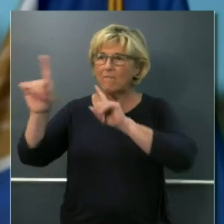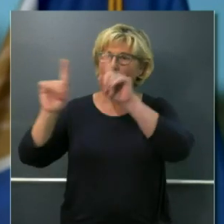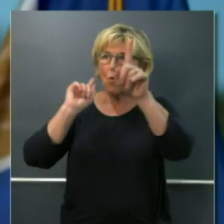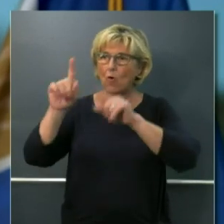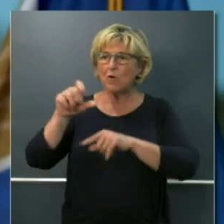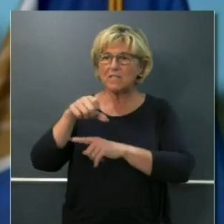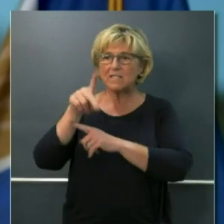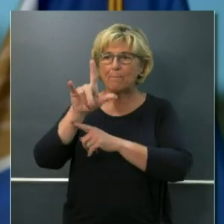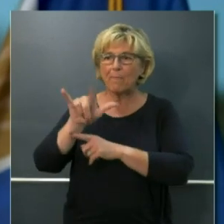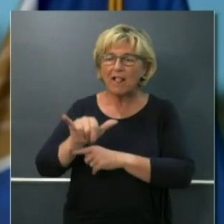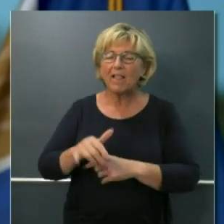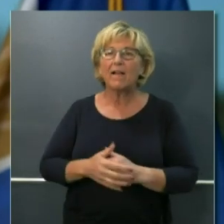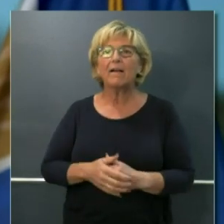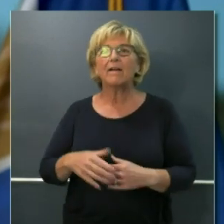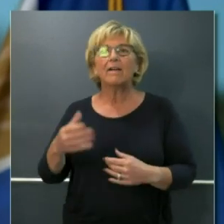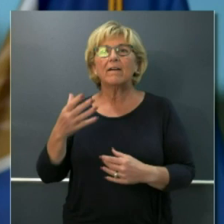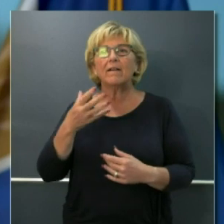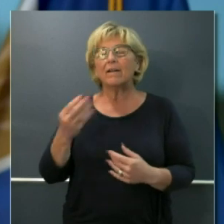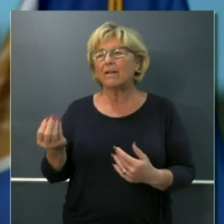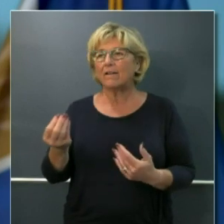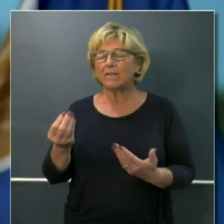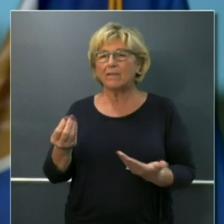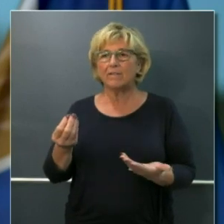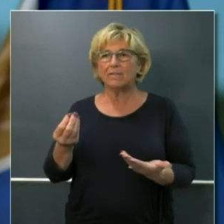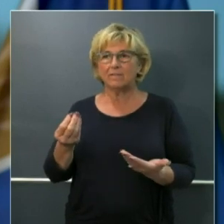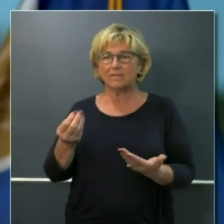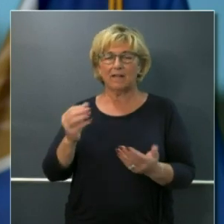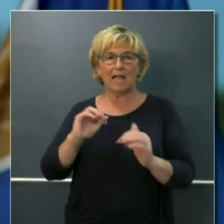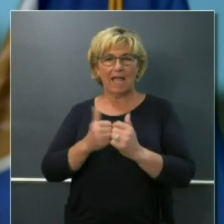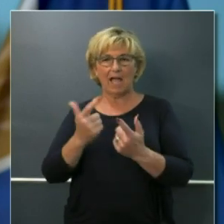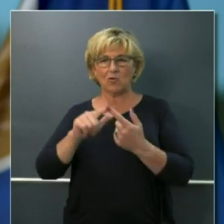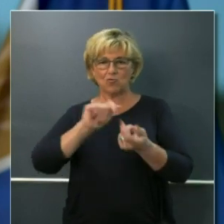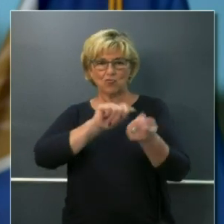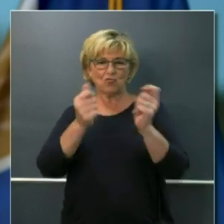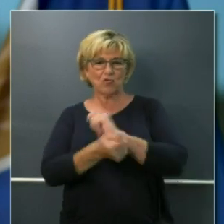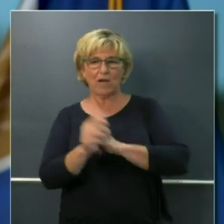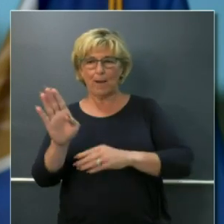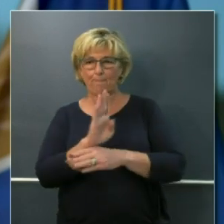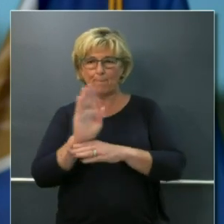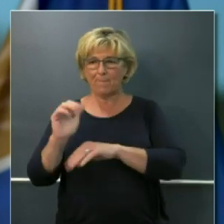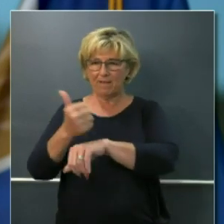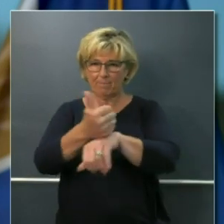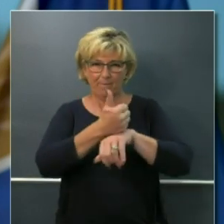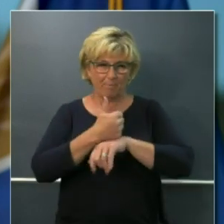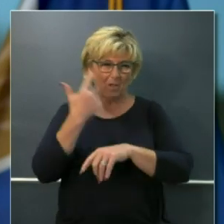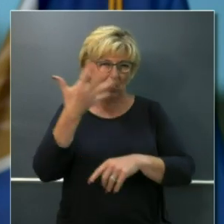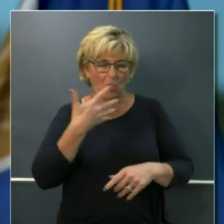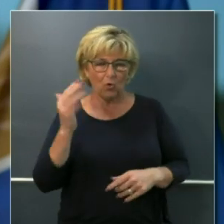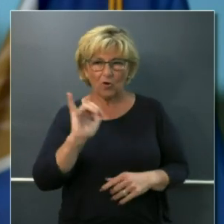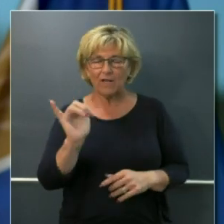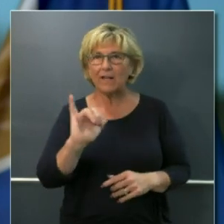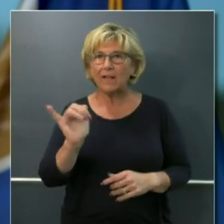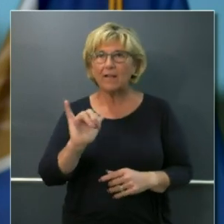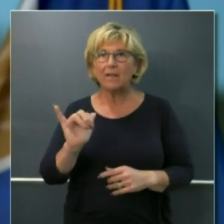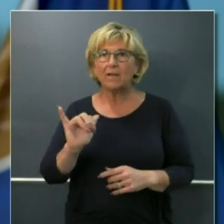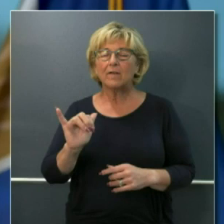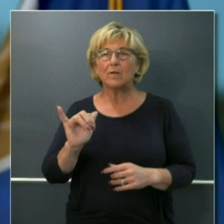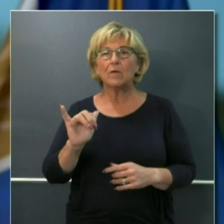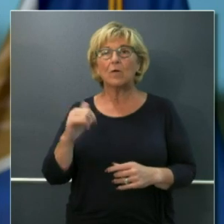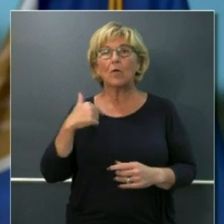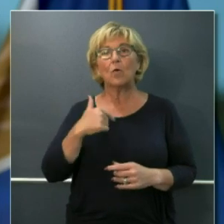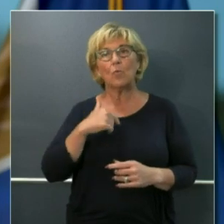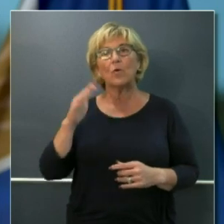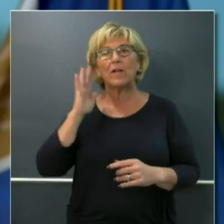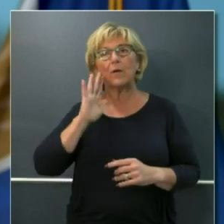to change the physical, environmental conditions in their businesses, and look at the guidelines that we'll be advancing